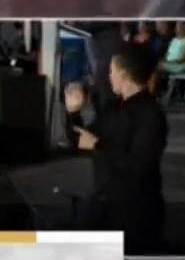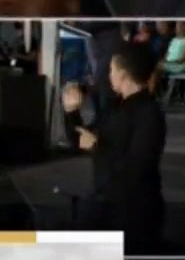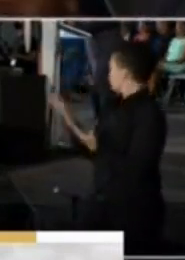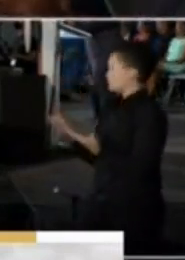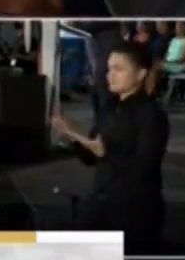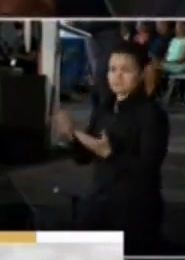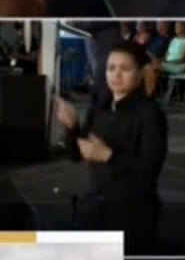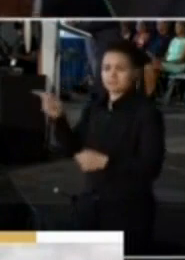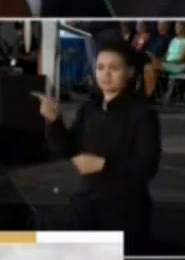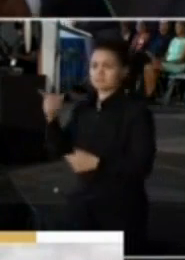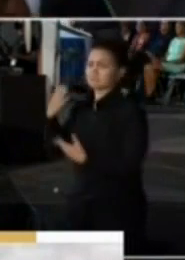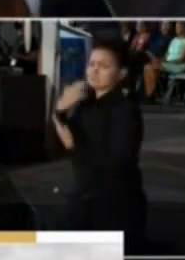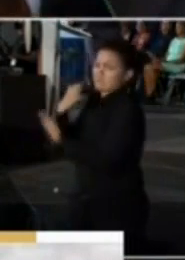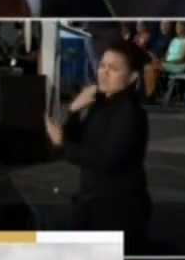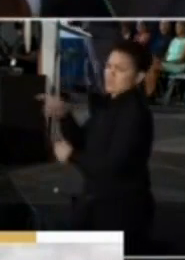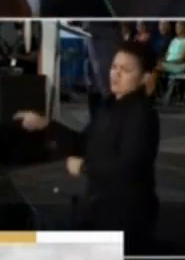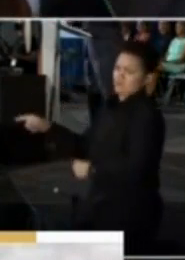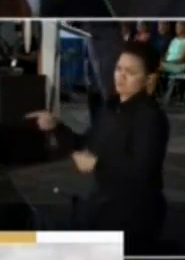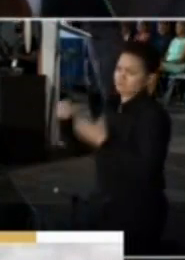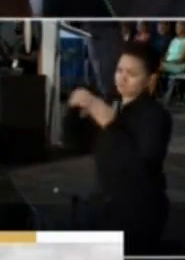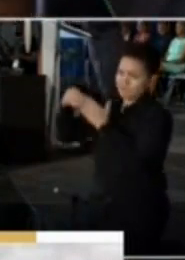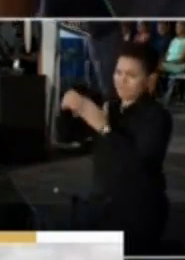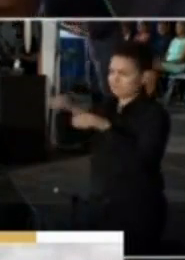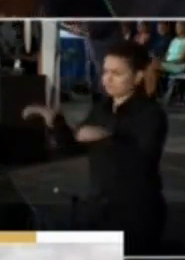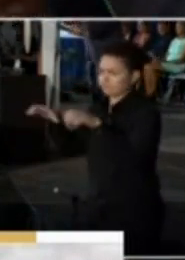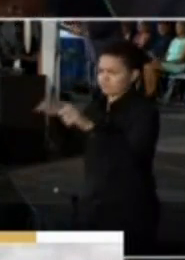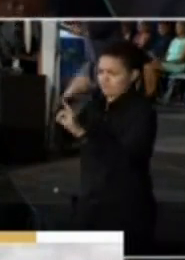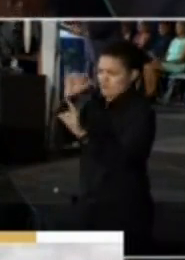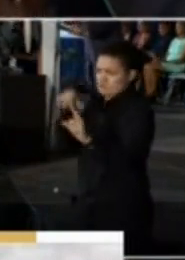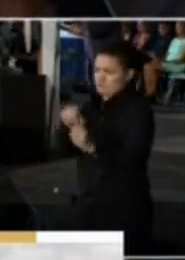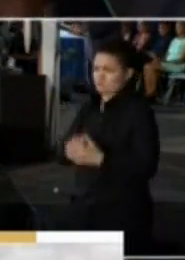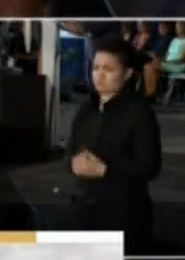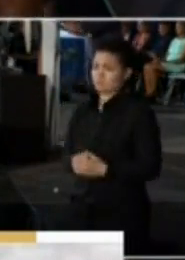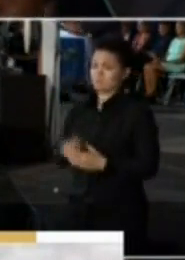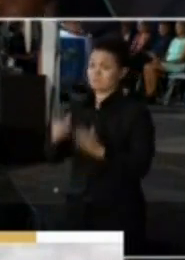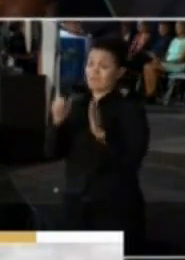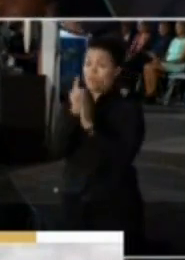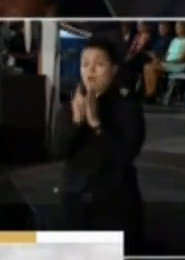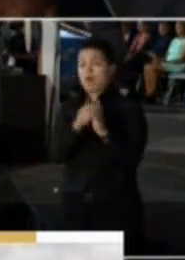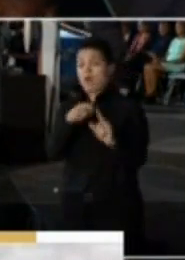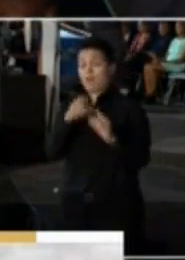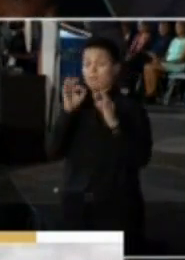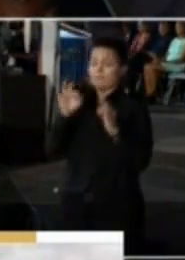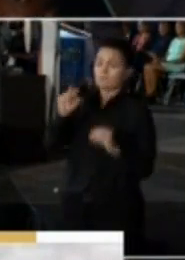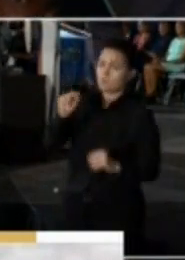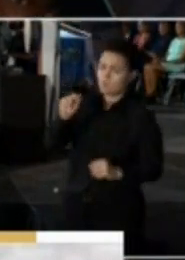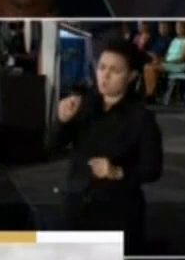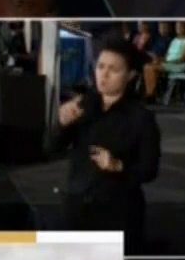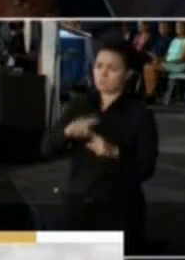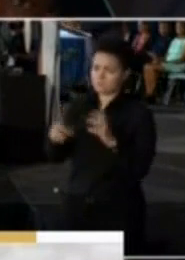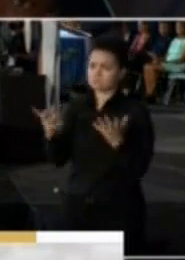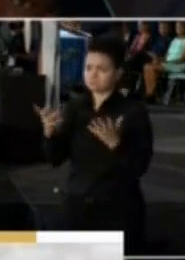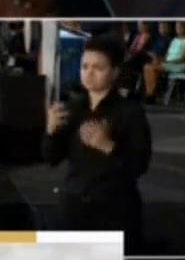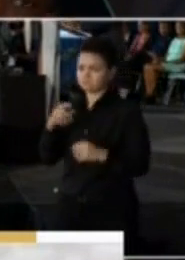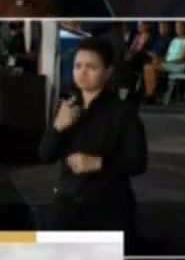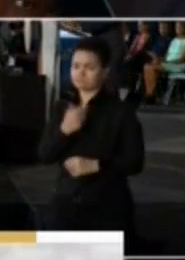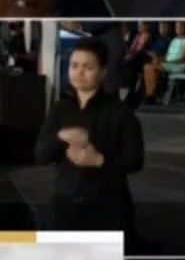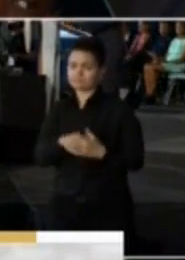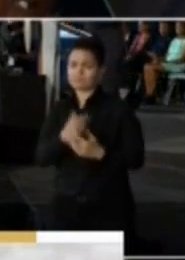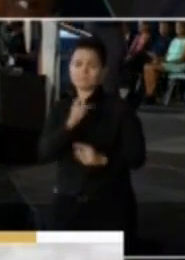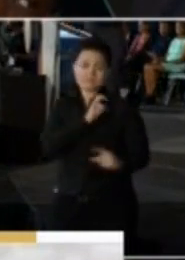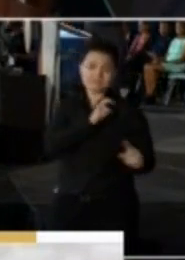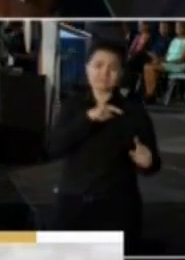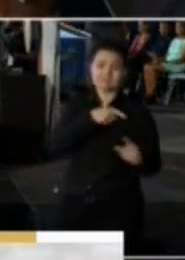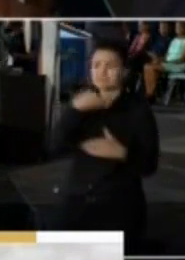While not perfect, this law gives police and prosecutors additional tools to help disrupt the distribution of a poison that